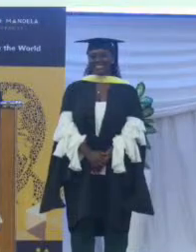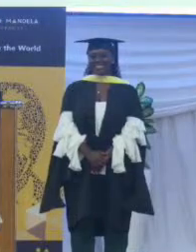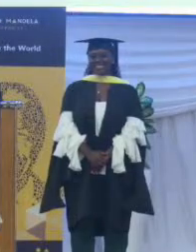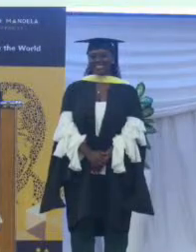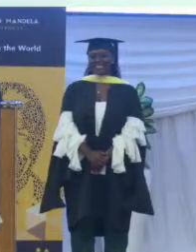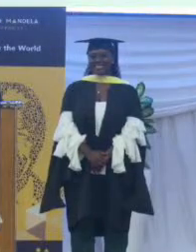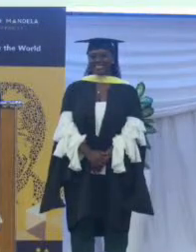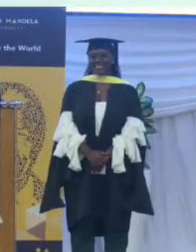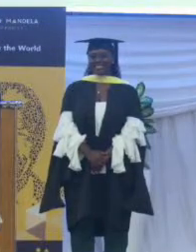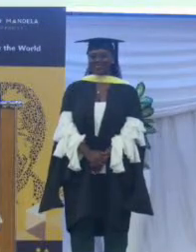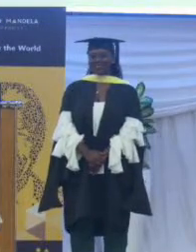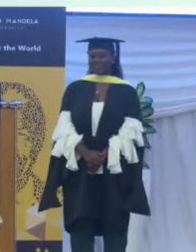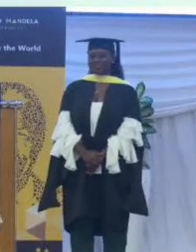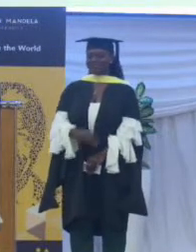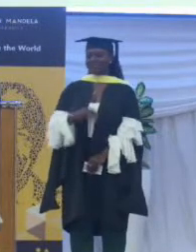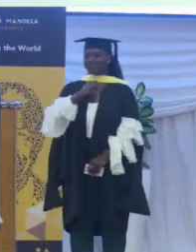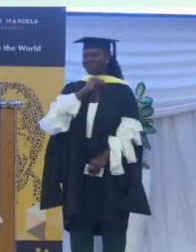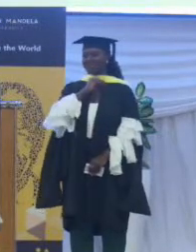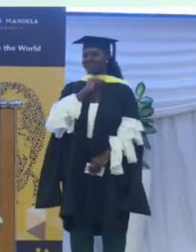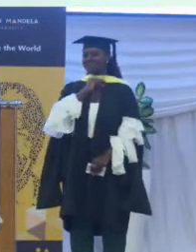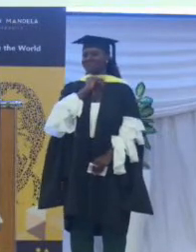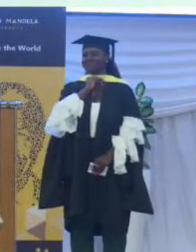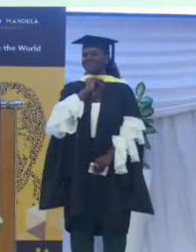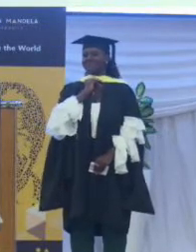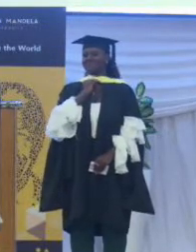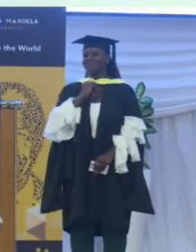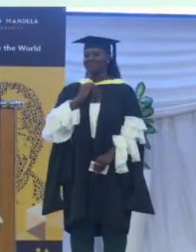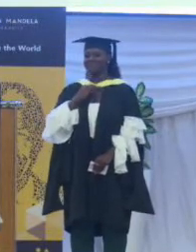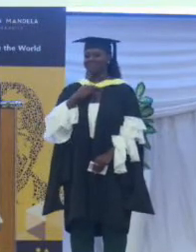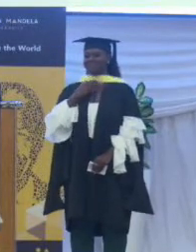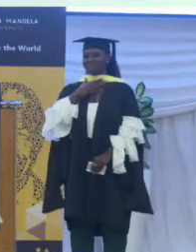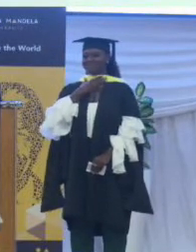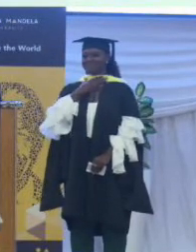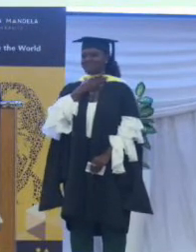Bachelor of Arts in Media, Communication and Culture.